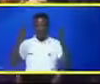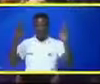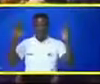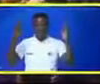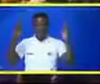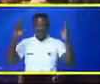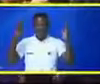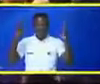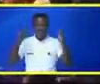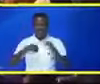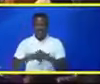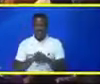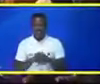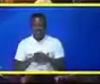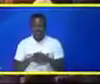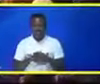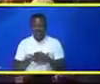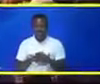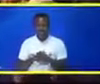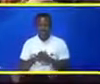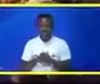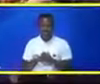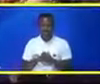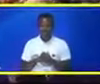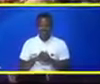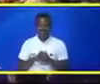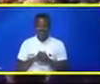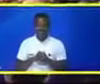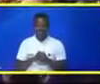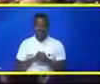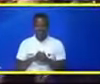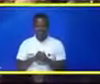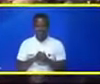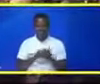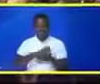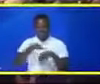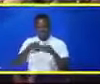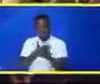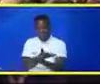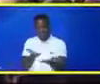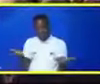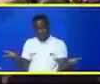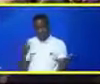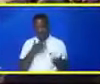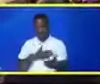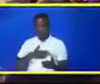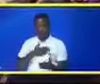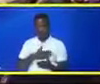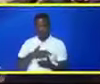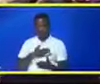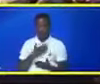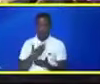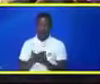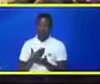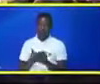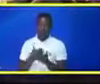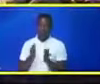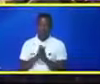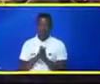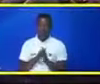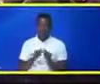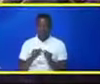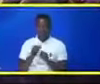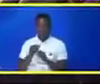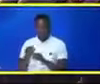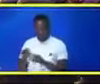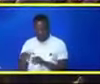Hallelujah. Now, for all of you who are here, please may I request that you move this